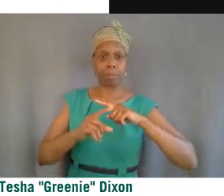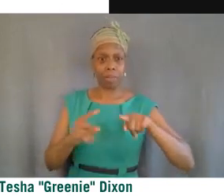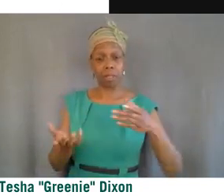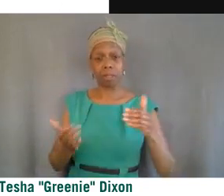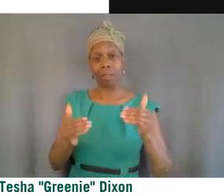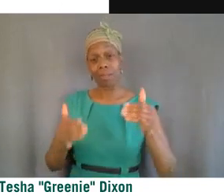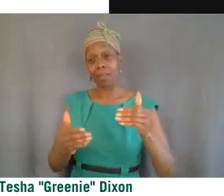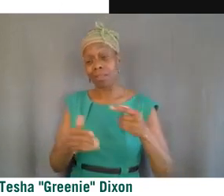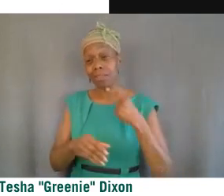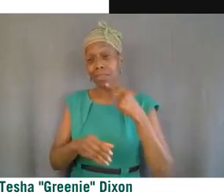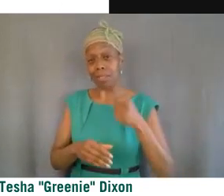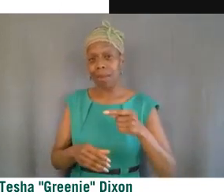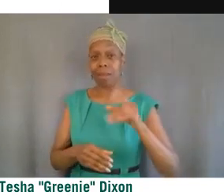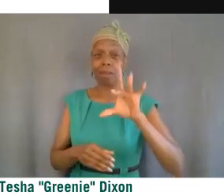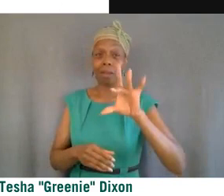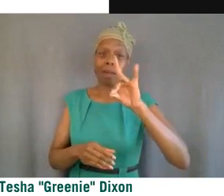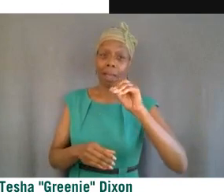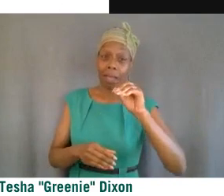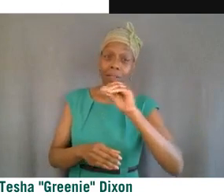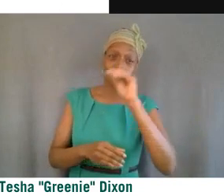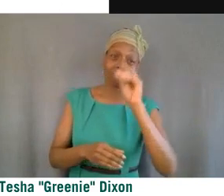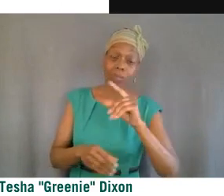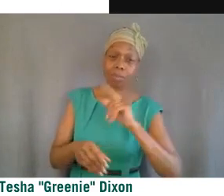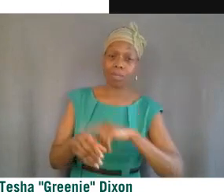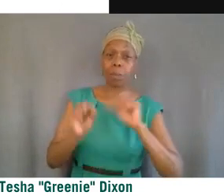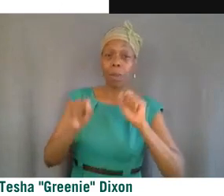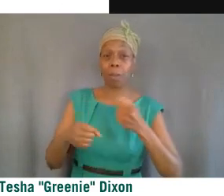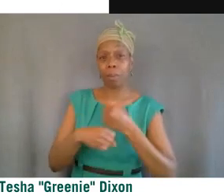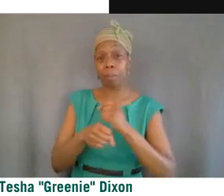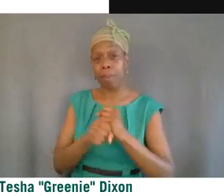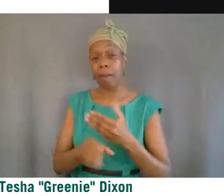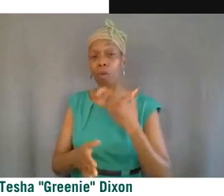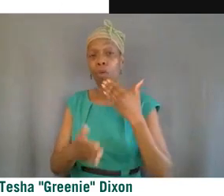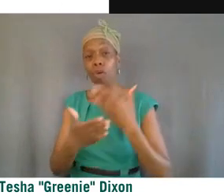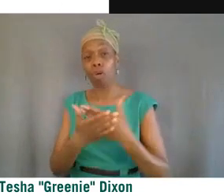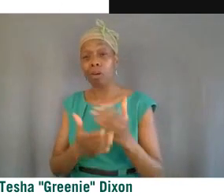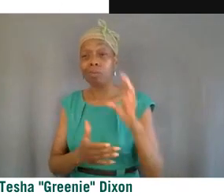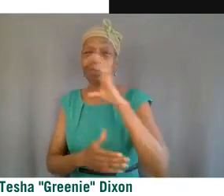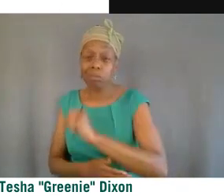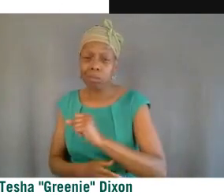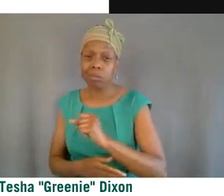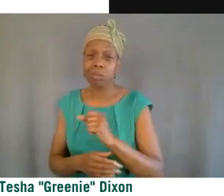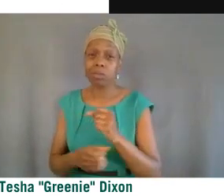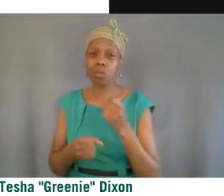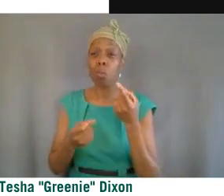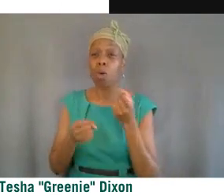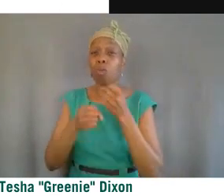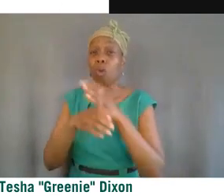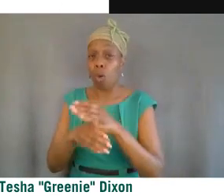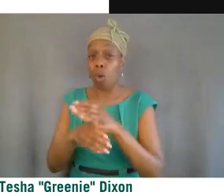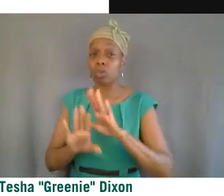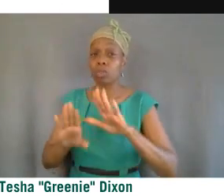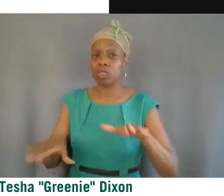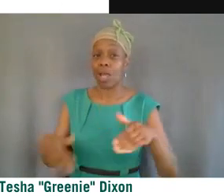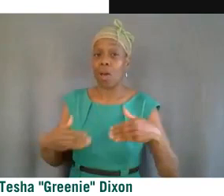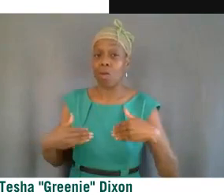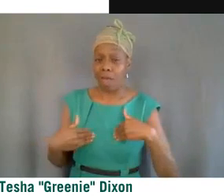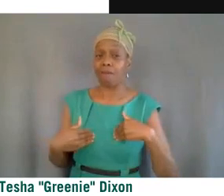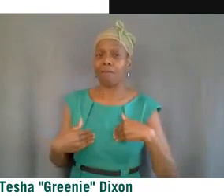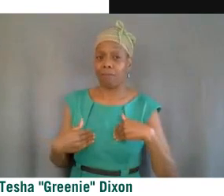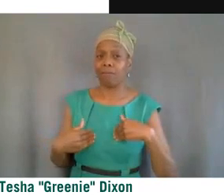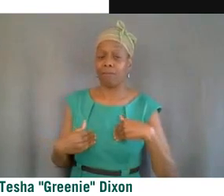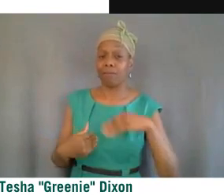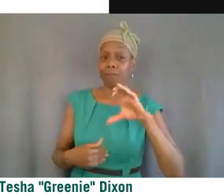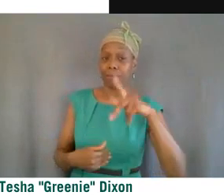80% of the time we can make a pretty good guess as to what caused a child's cerebral palsy. No, and I think that's